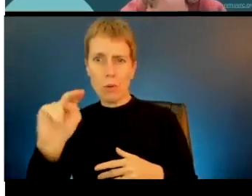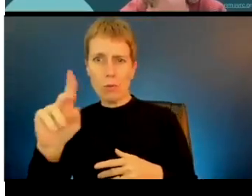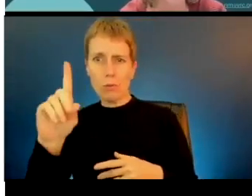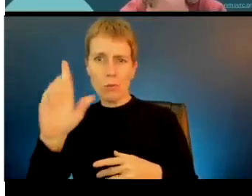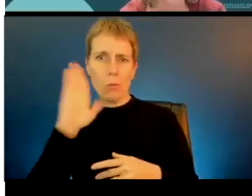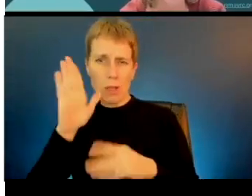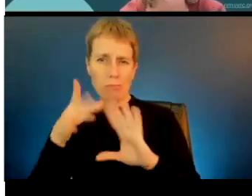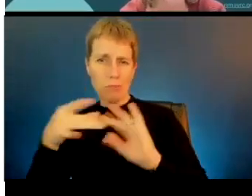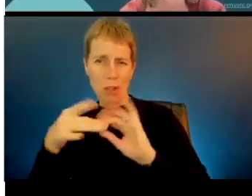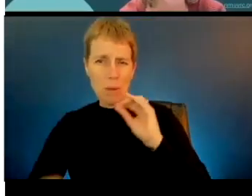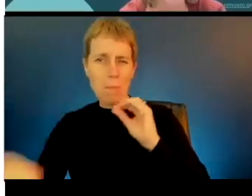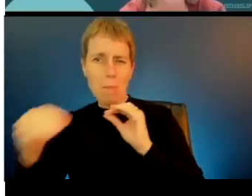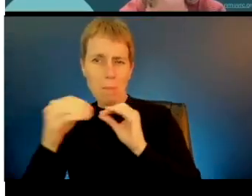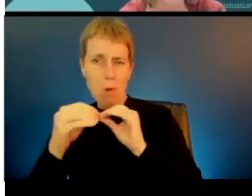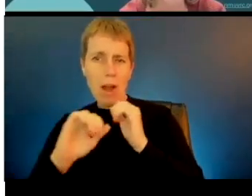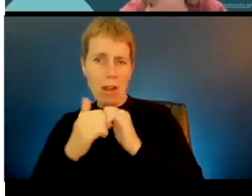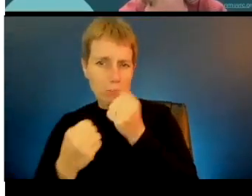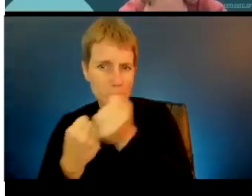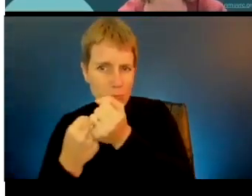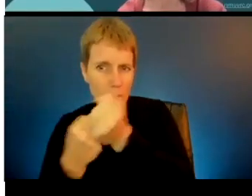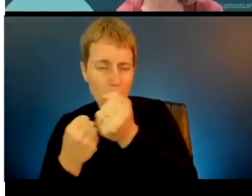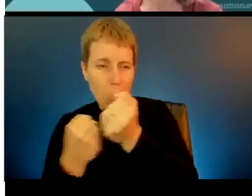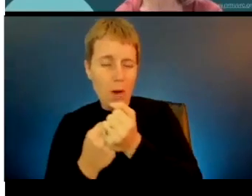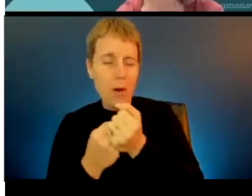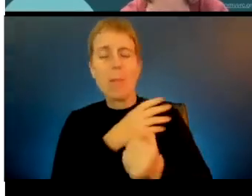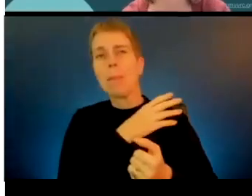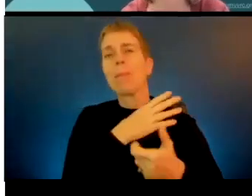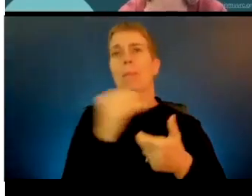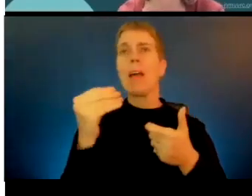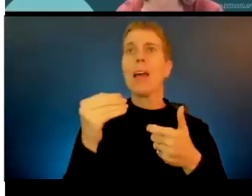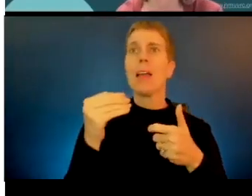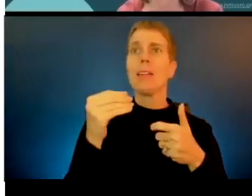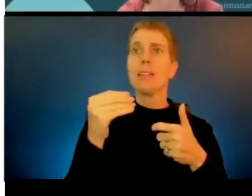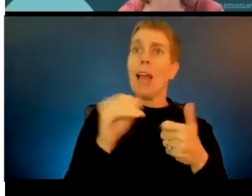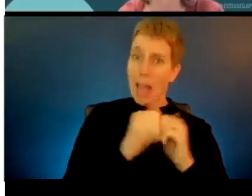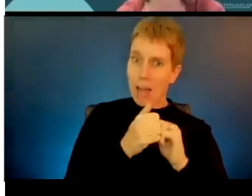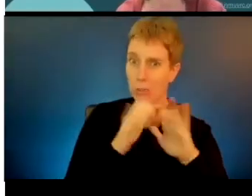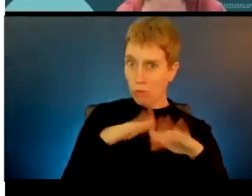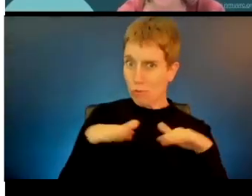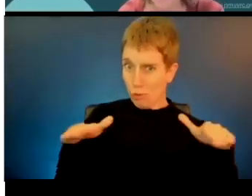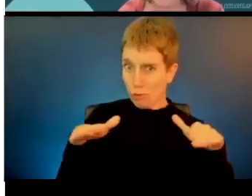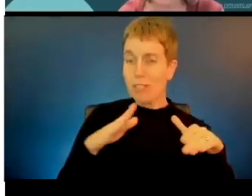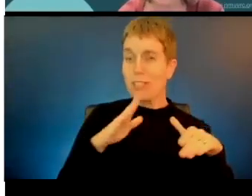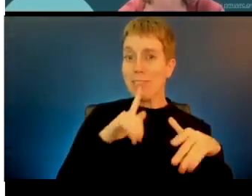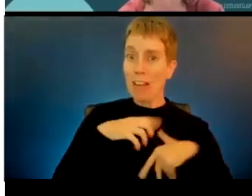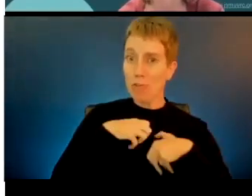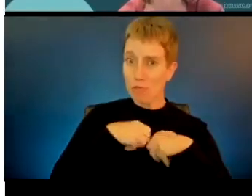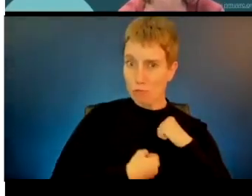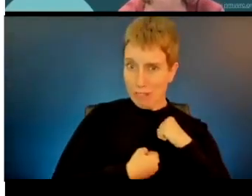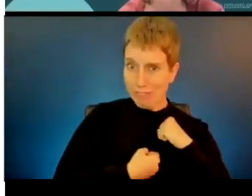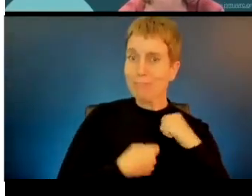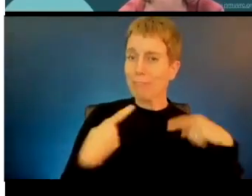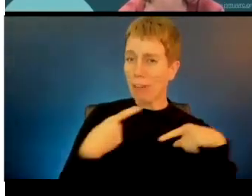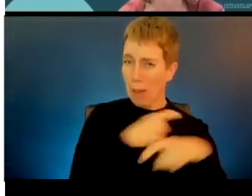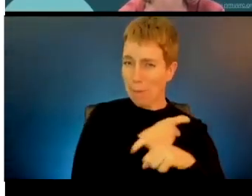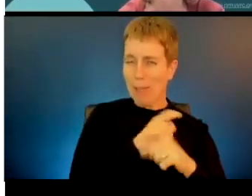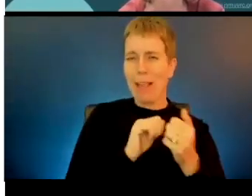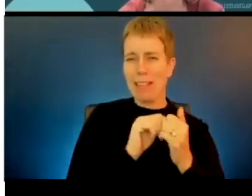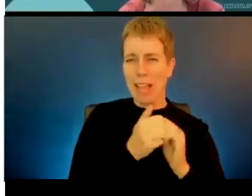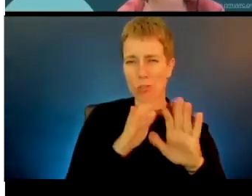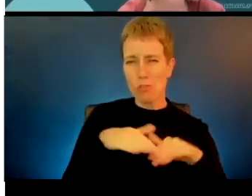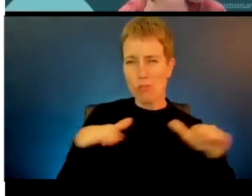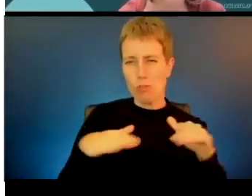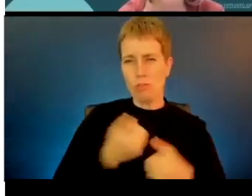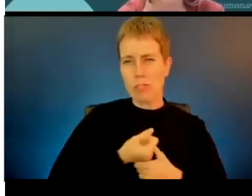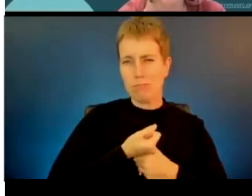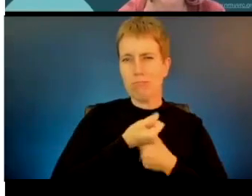how that can be expressed in kids. In addition to a lot of the psychological and behavioral impacts that we see after